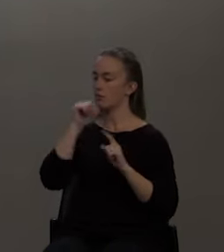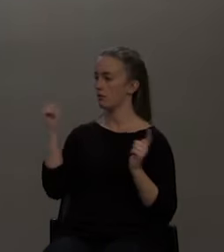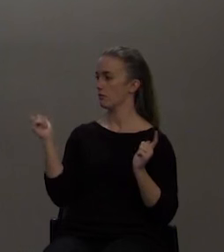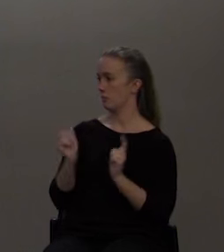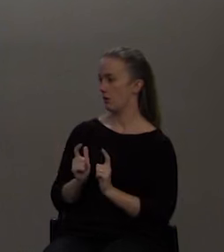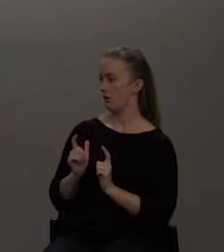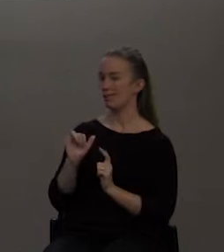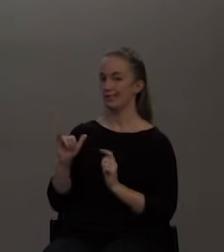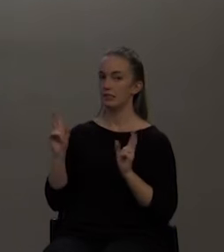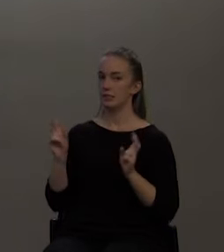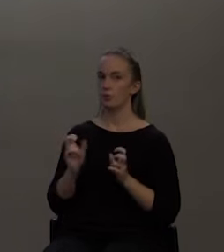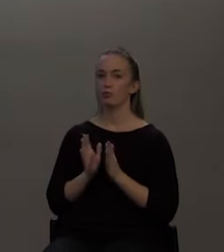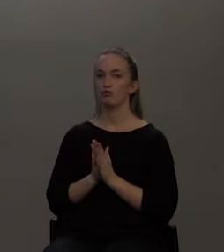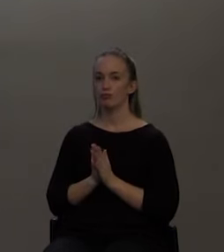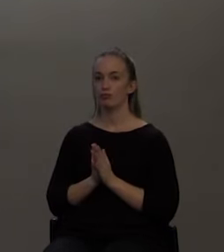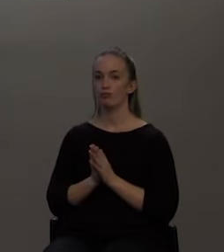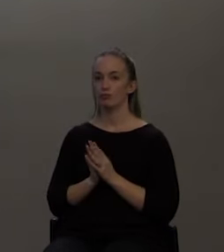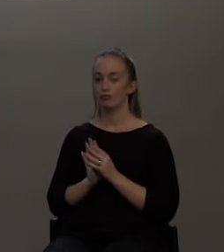That's an issue.